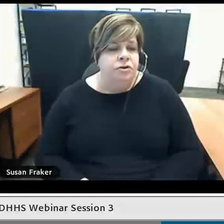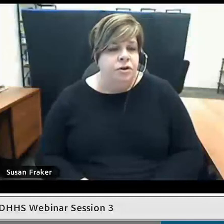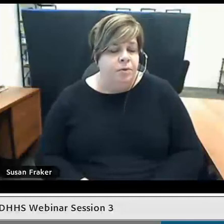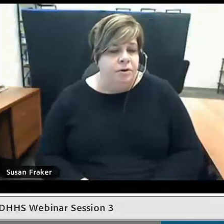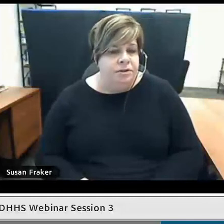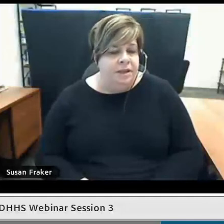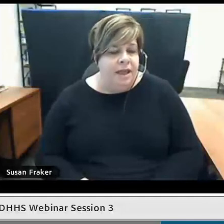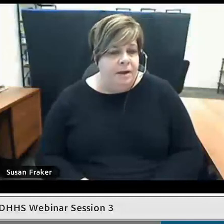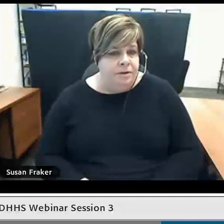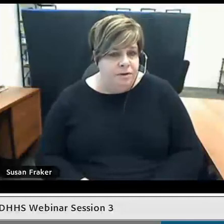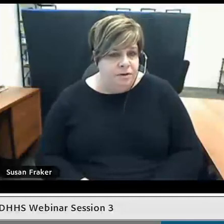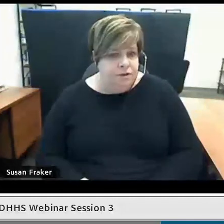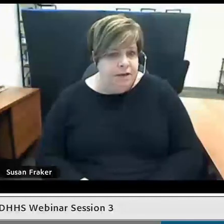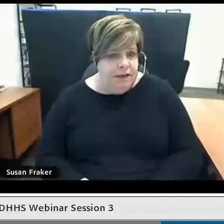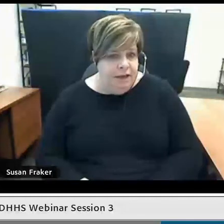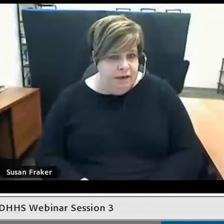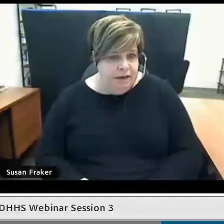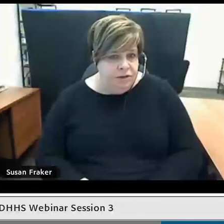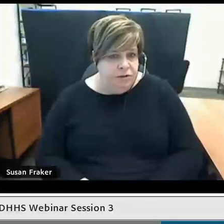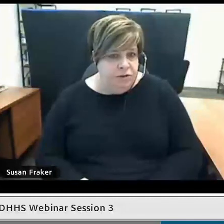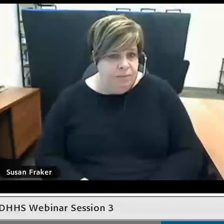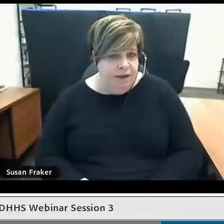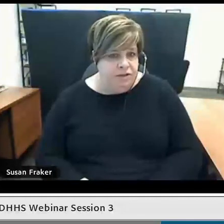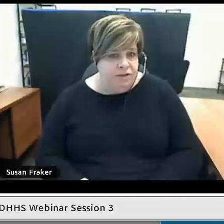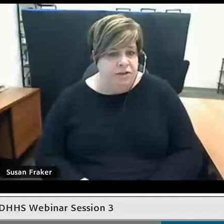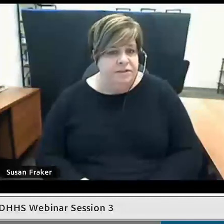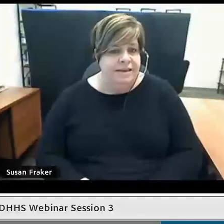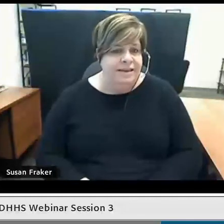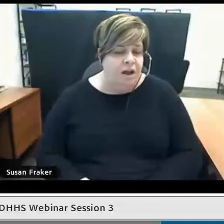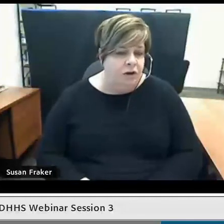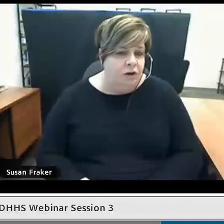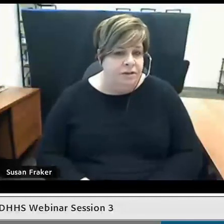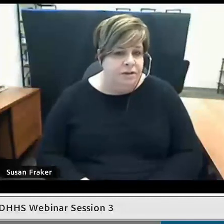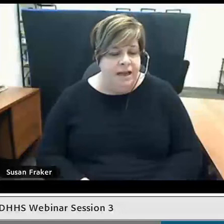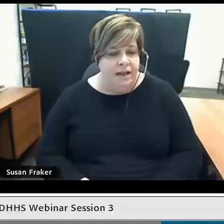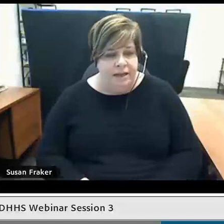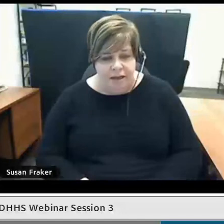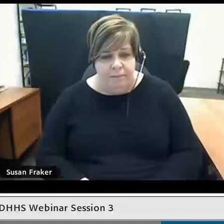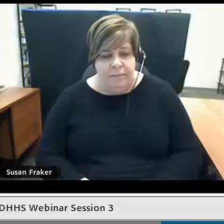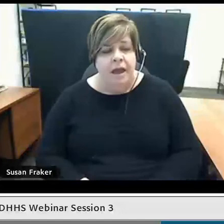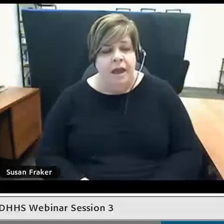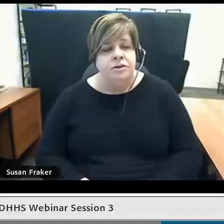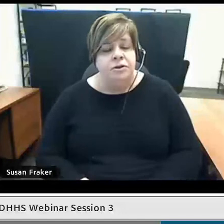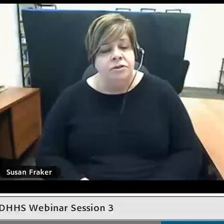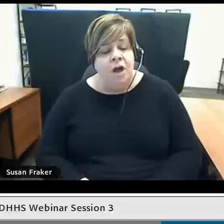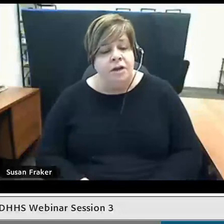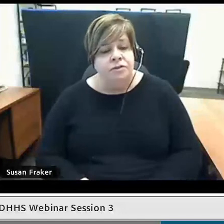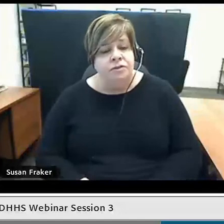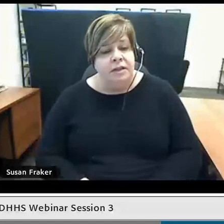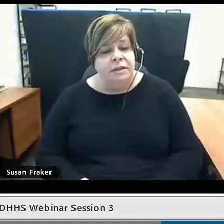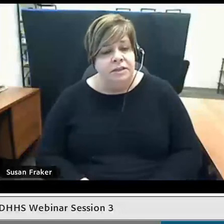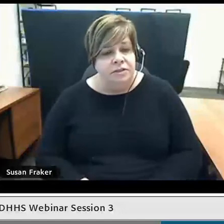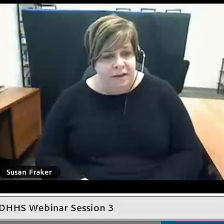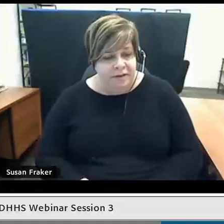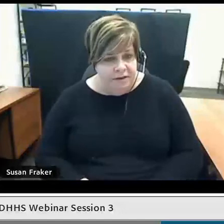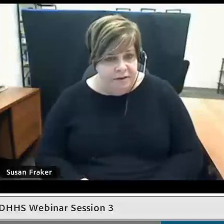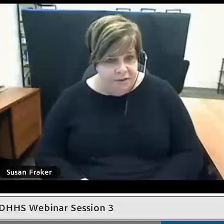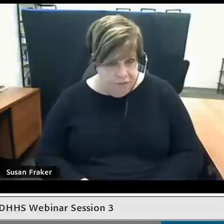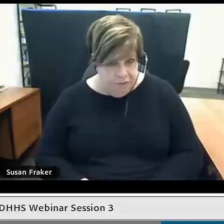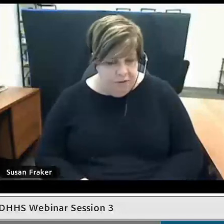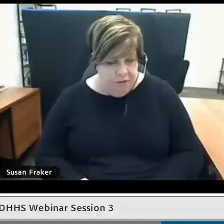Don't use third-person language when you're speaking to your patient. Don't say tell her, tell him. Talk directly to the